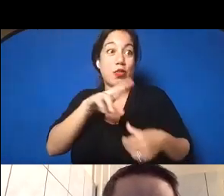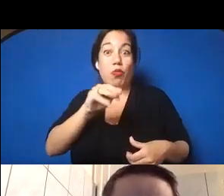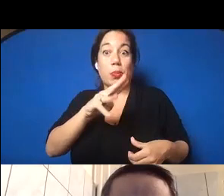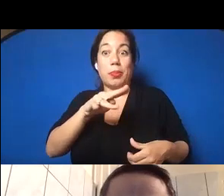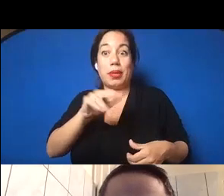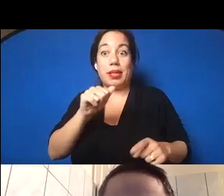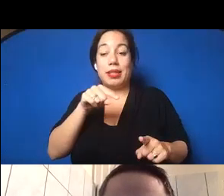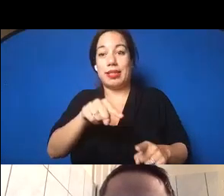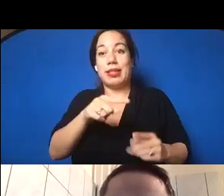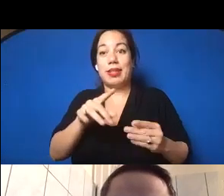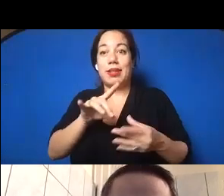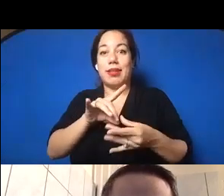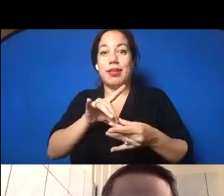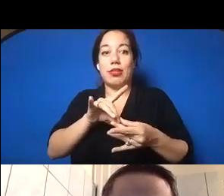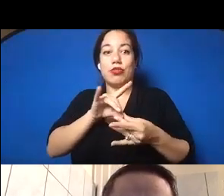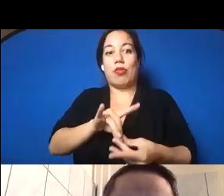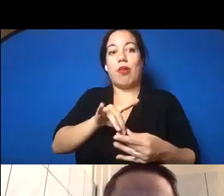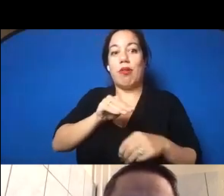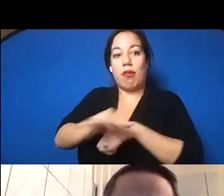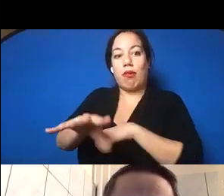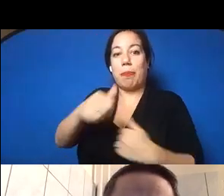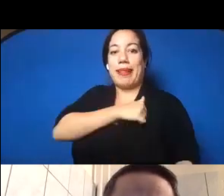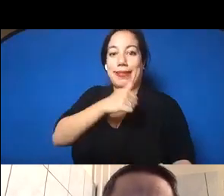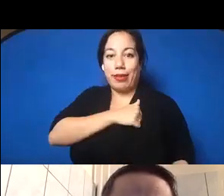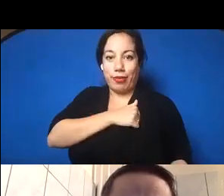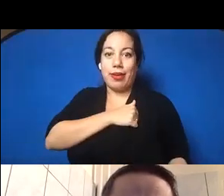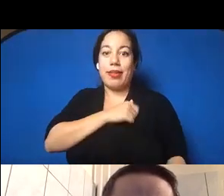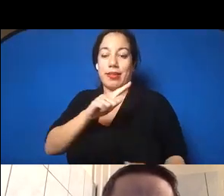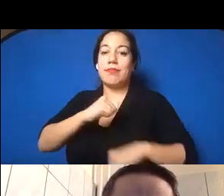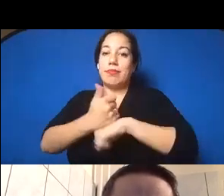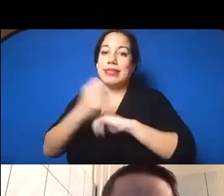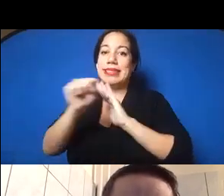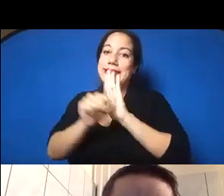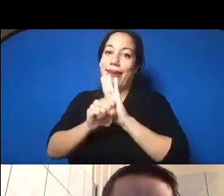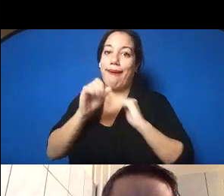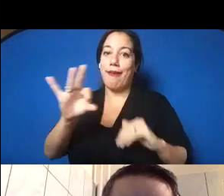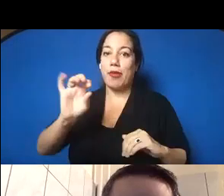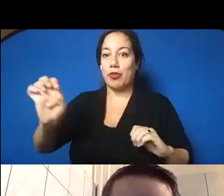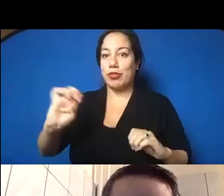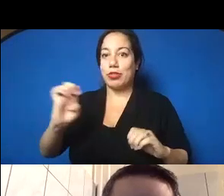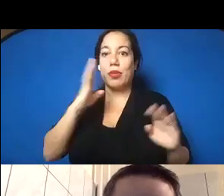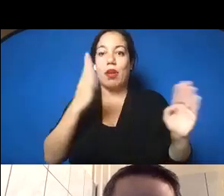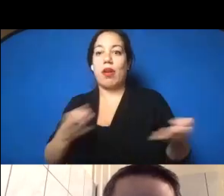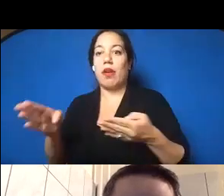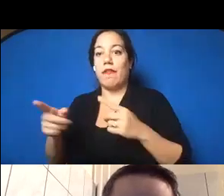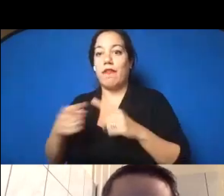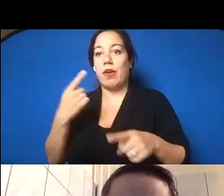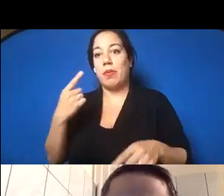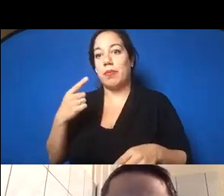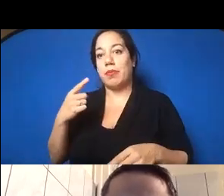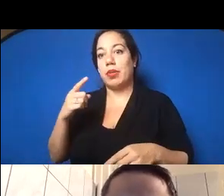militarized, and there was a state of emergency, and they derogated from the European Convention of Human Rights. So